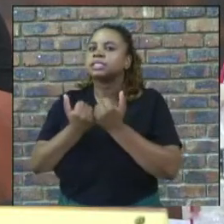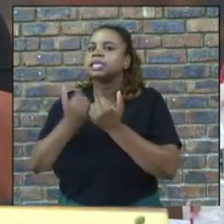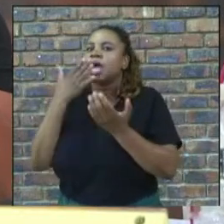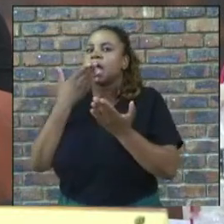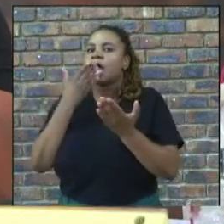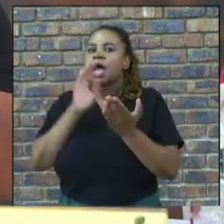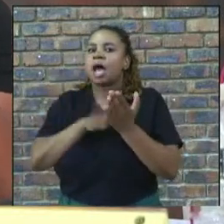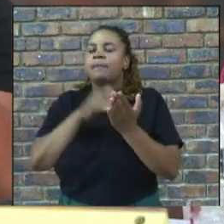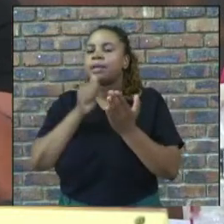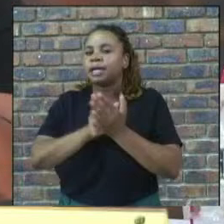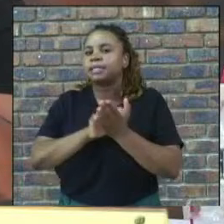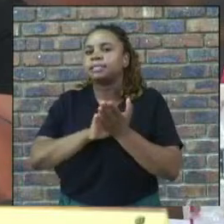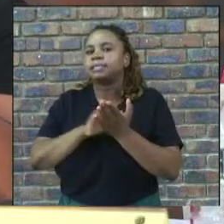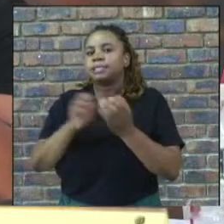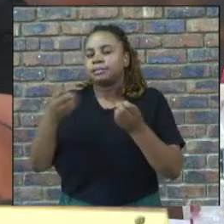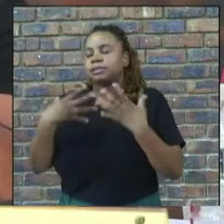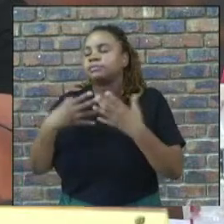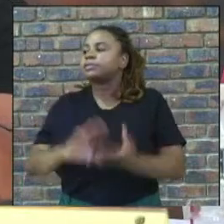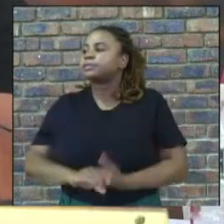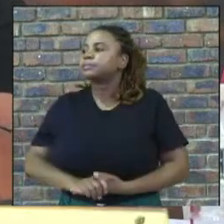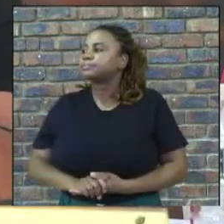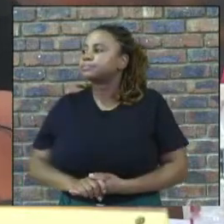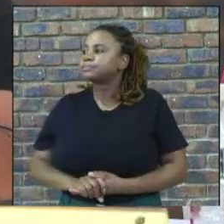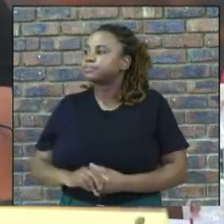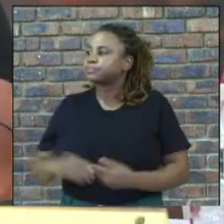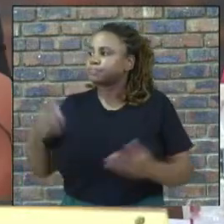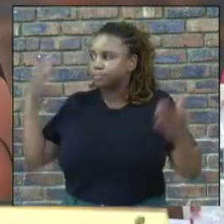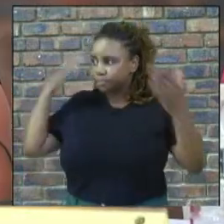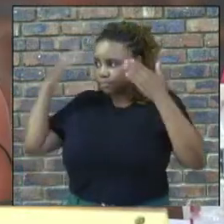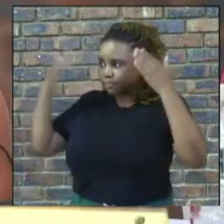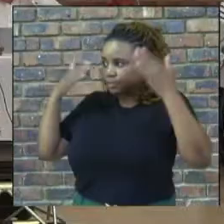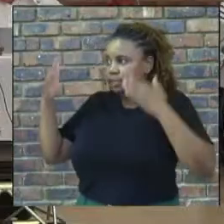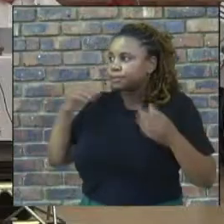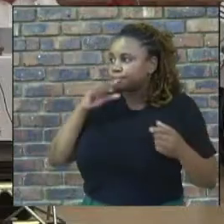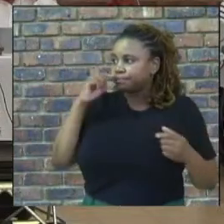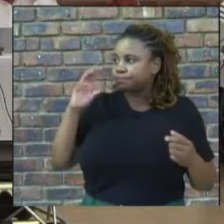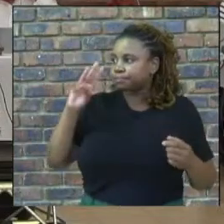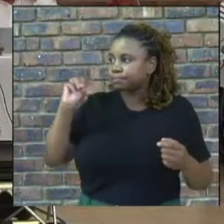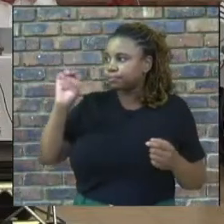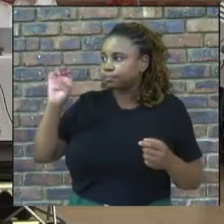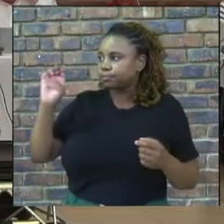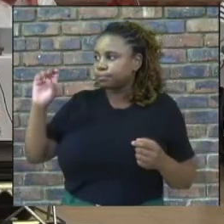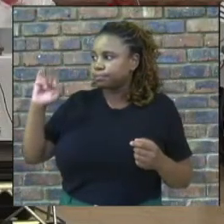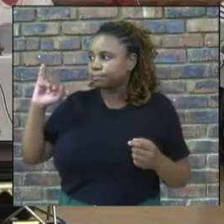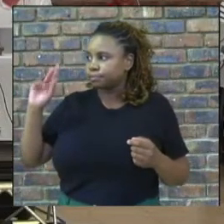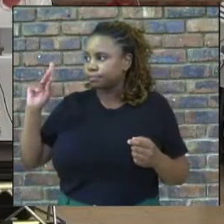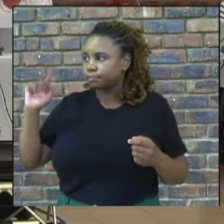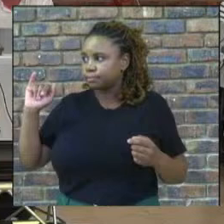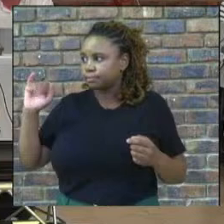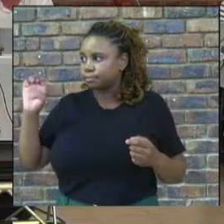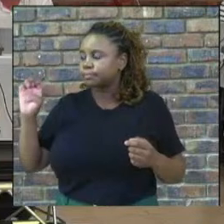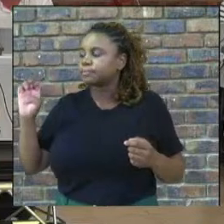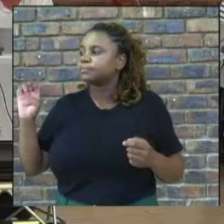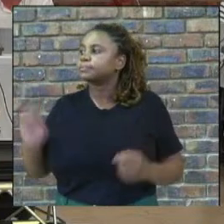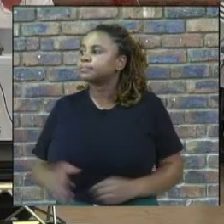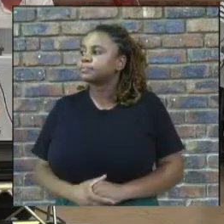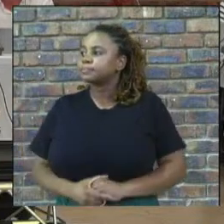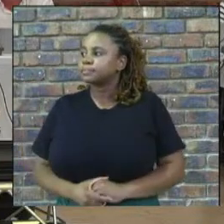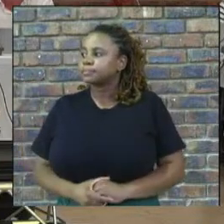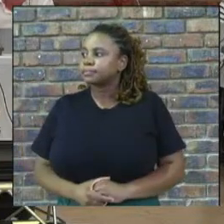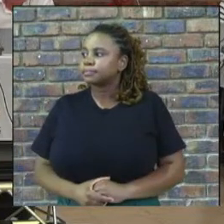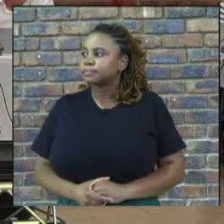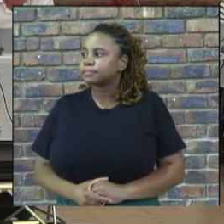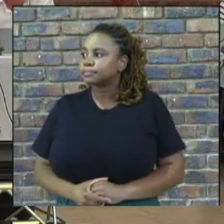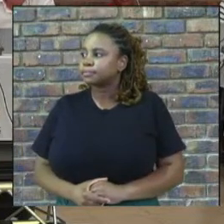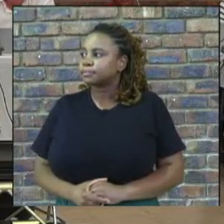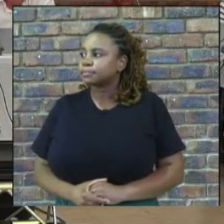So well, again I'm making Tladi from Barekishi Forum, Ward 84. Ke